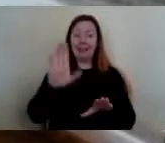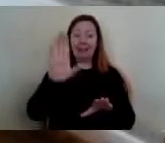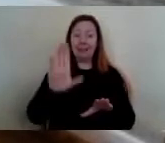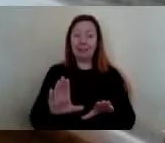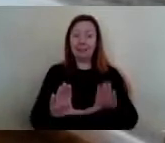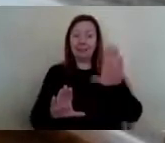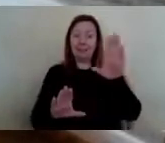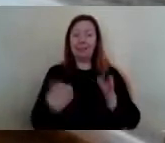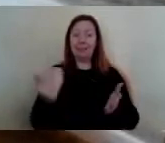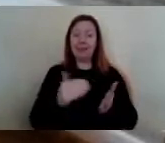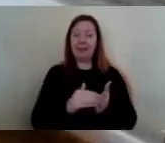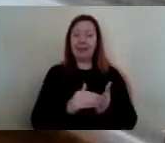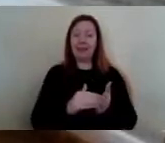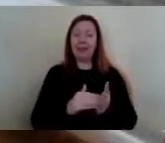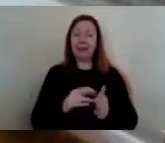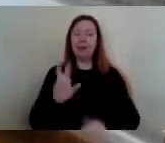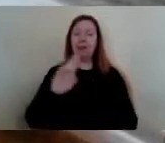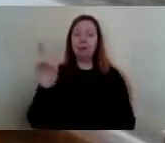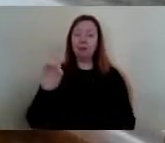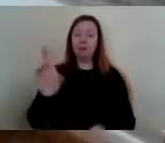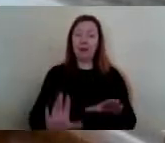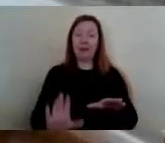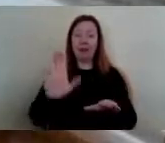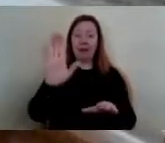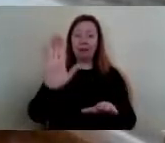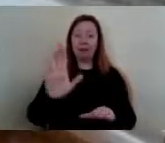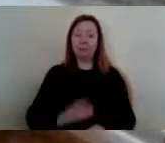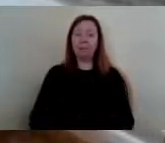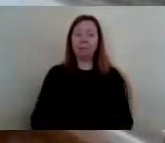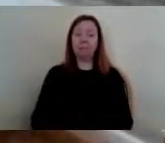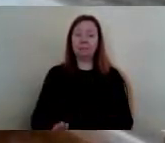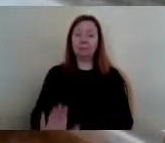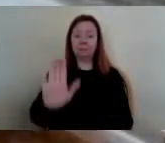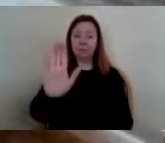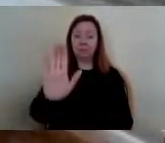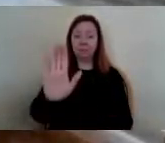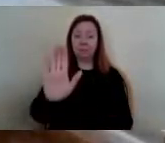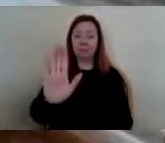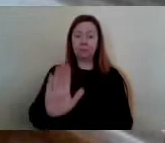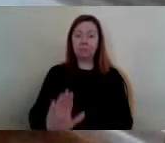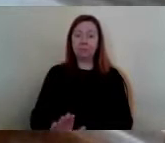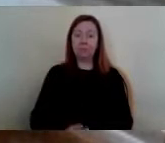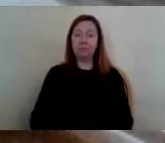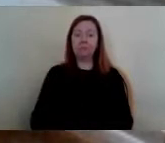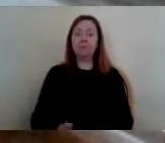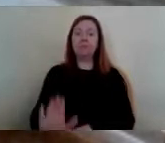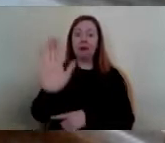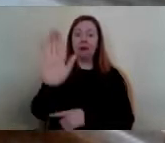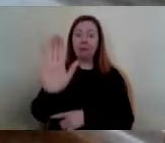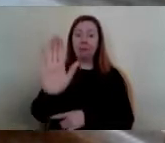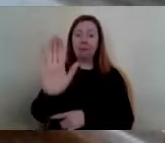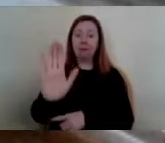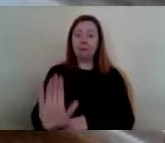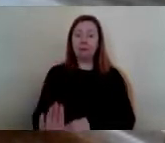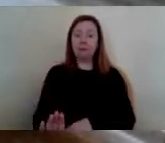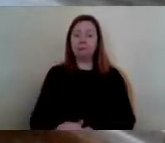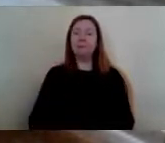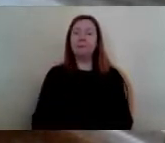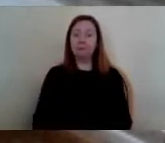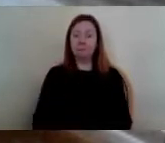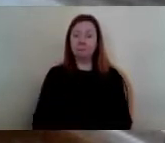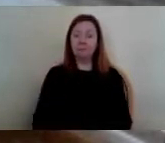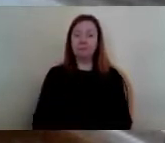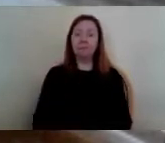time. Here we go, we're gonna stick the right leg out, try this to the side. Okay, so let's lift up and back